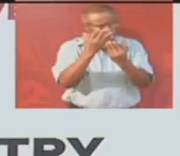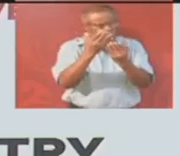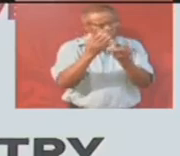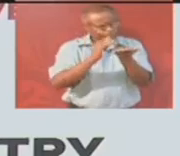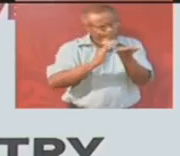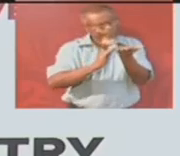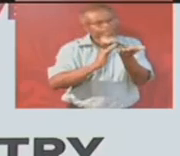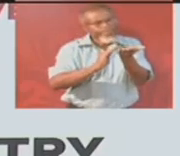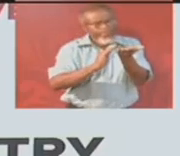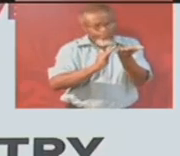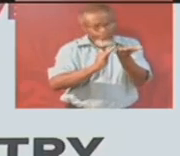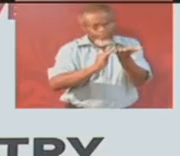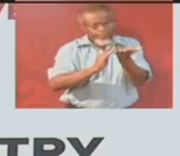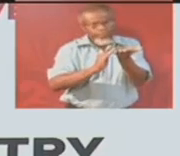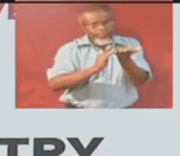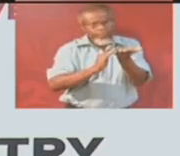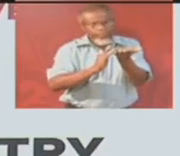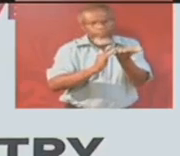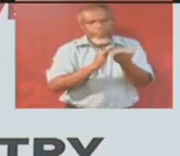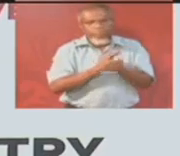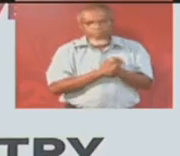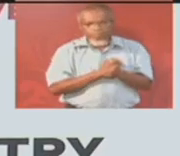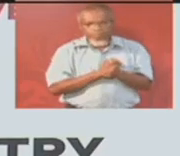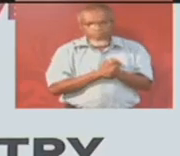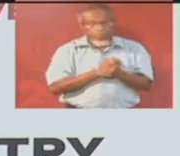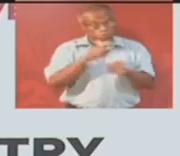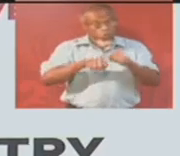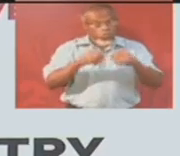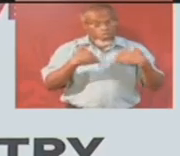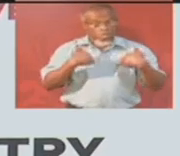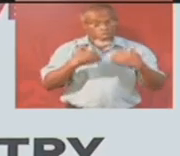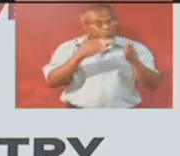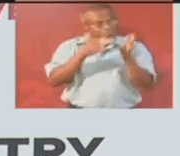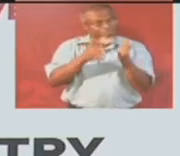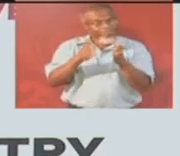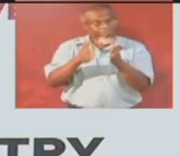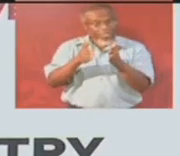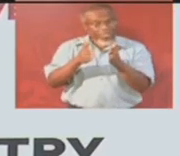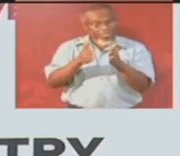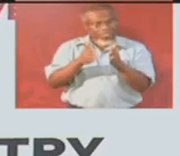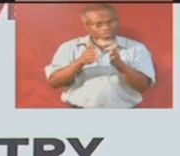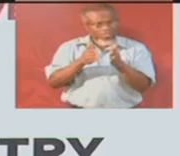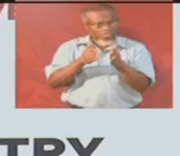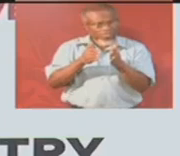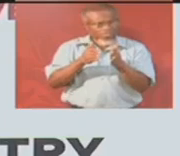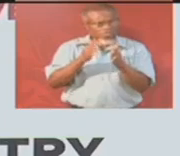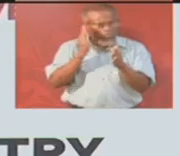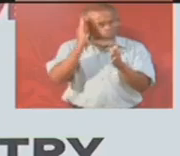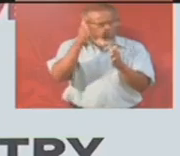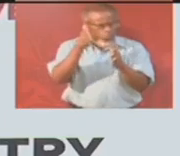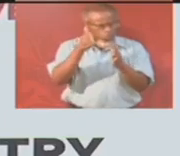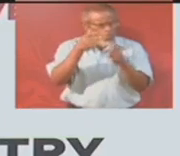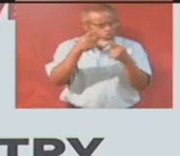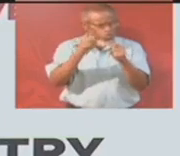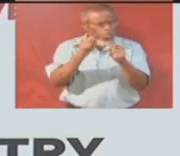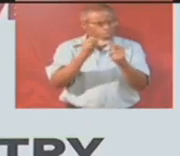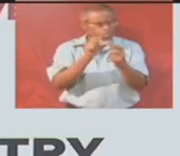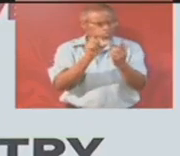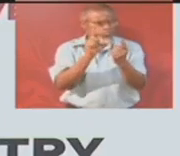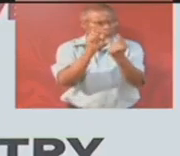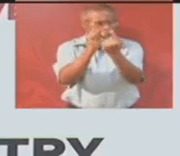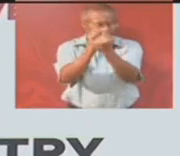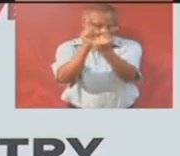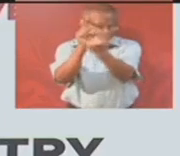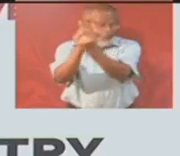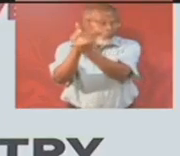are plans to reach out to vulnerable communities wherever they are under the